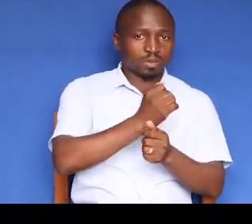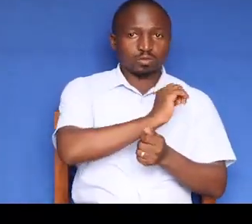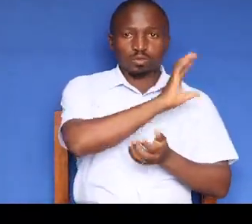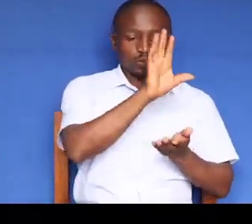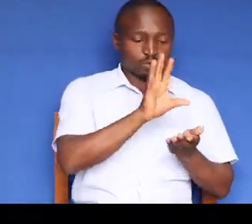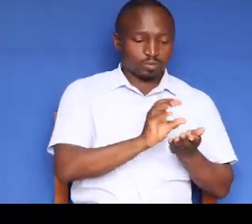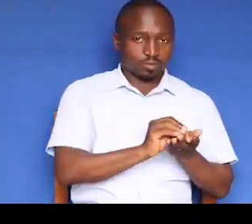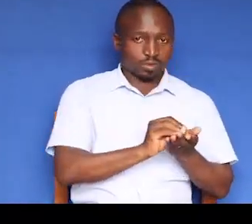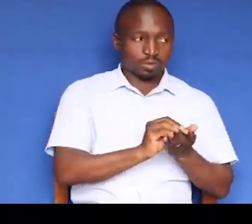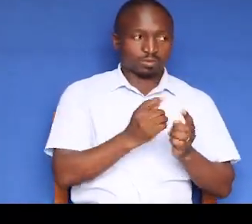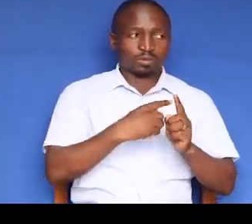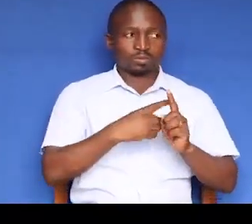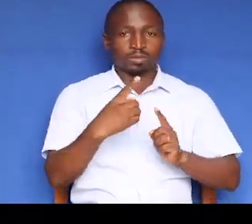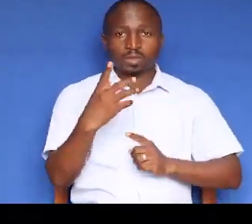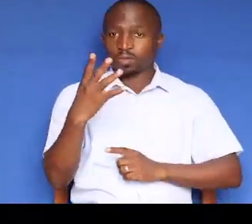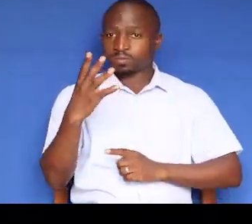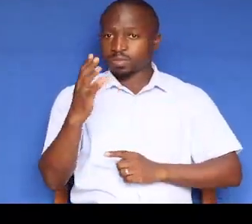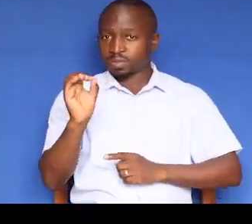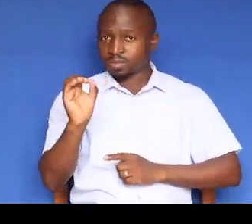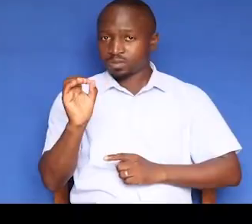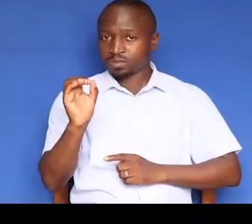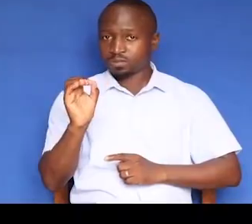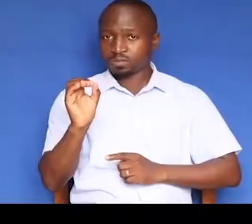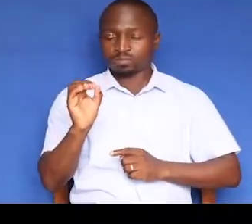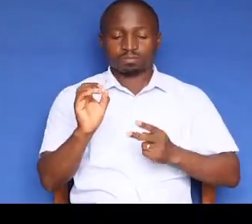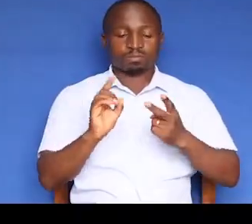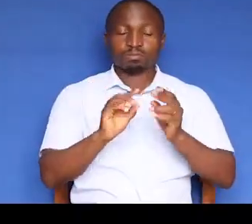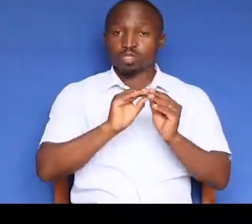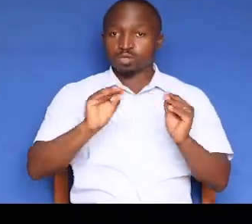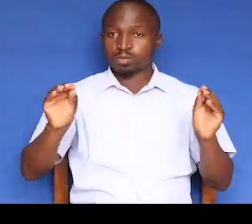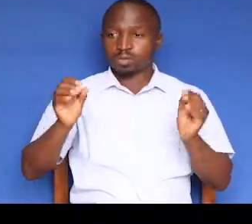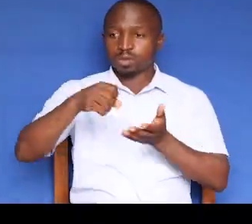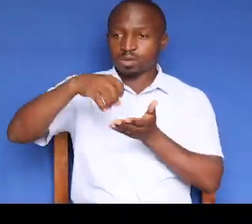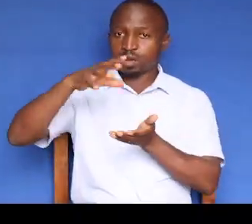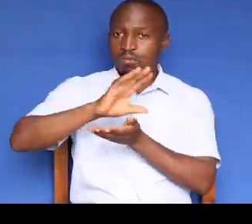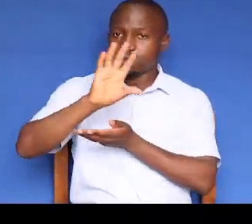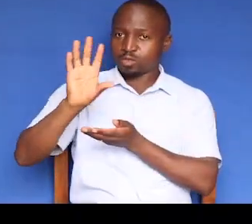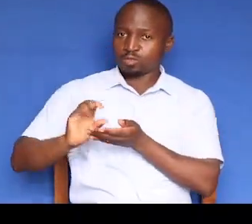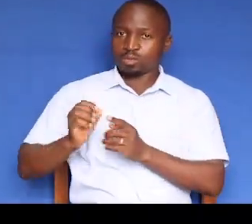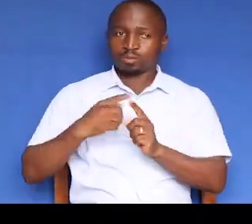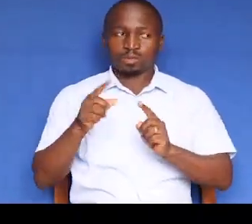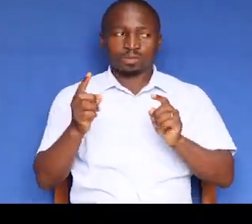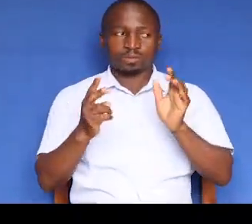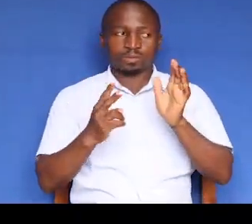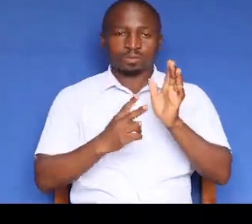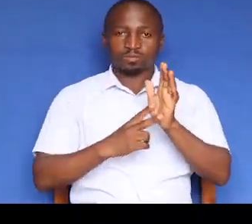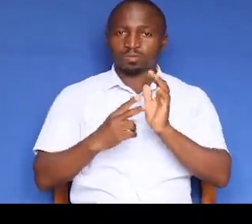at 150. Total revenue minus total cost